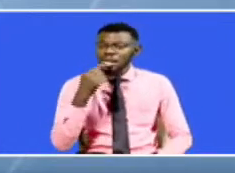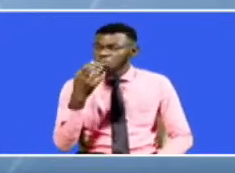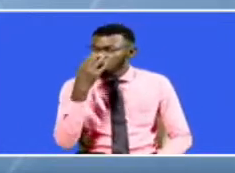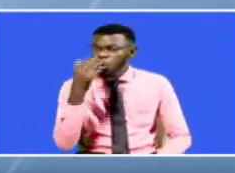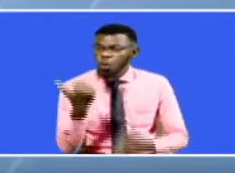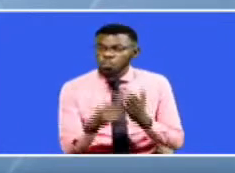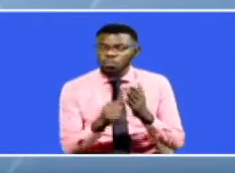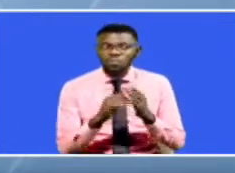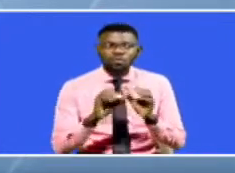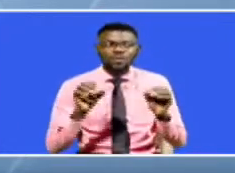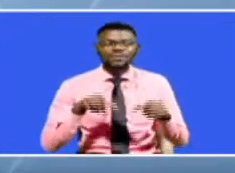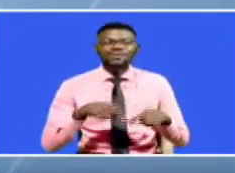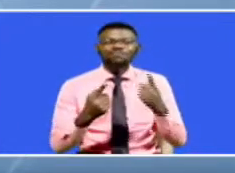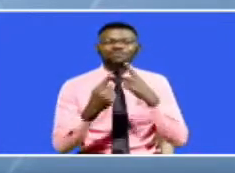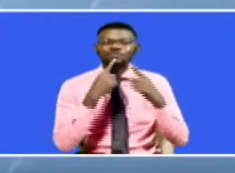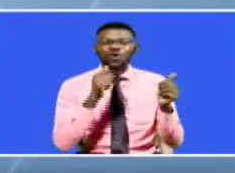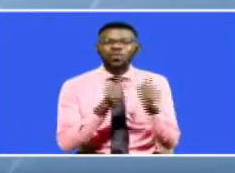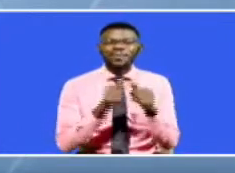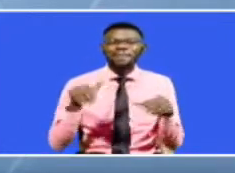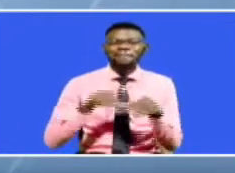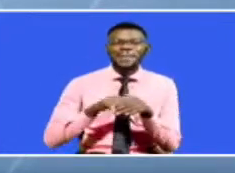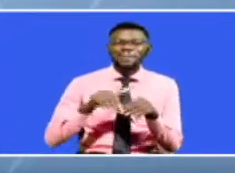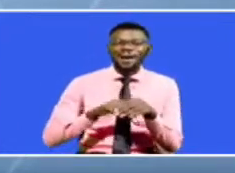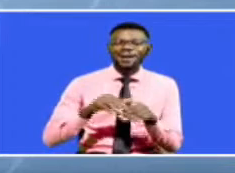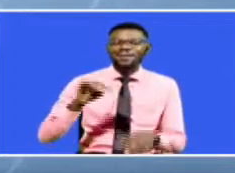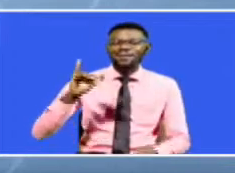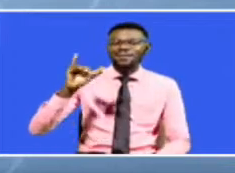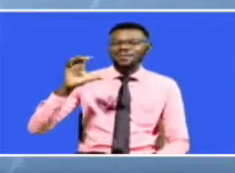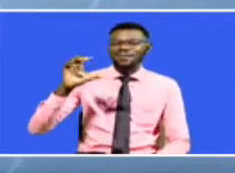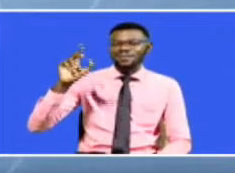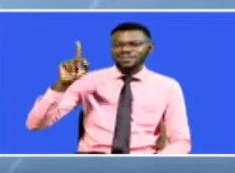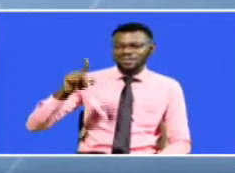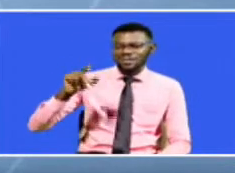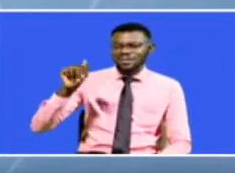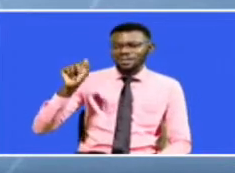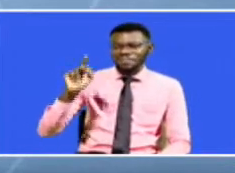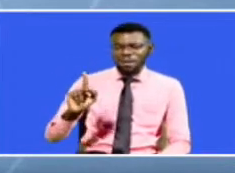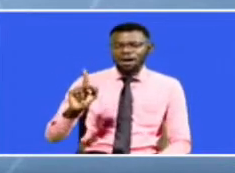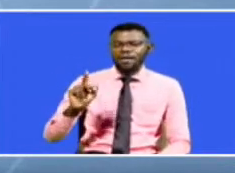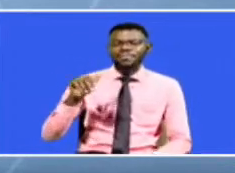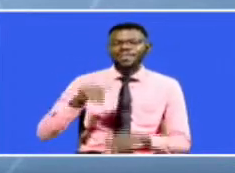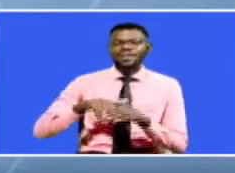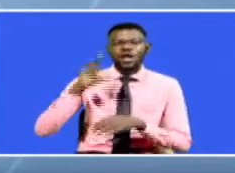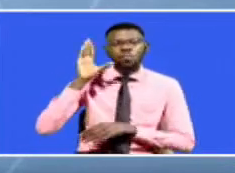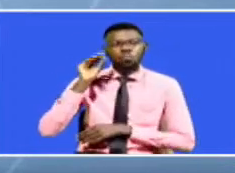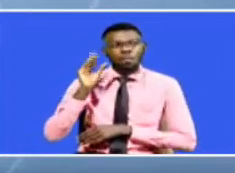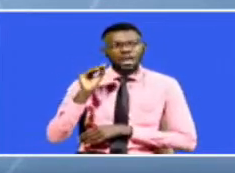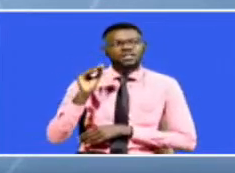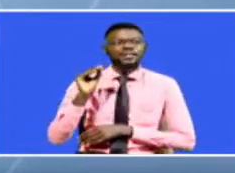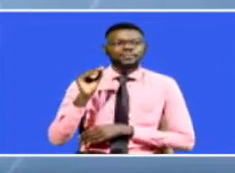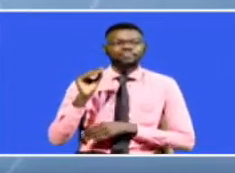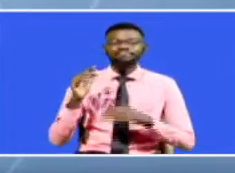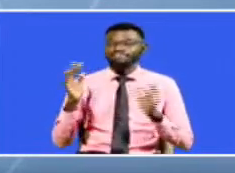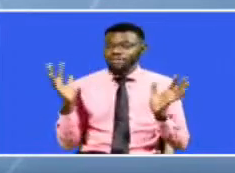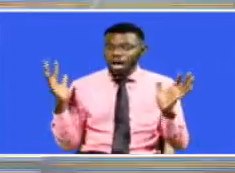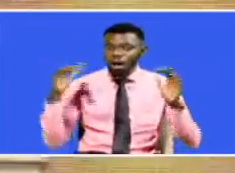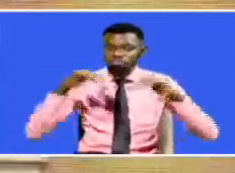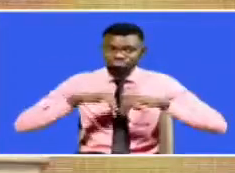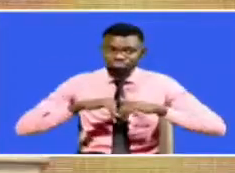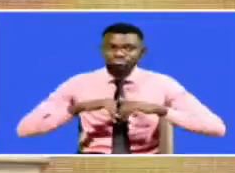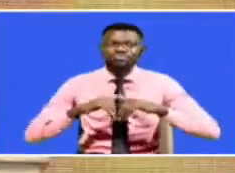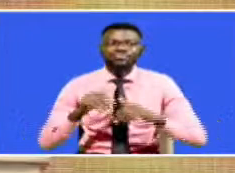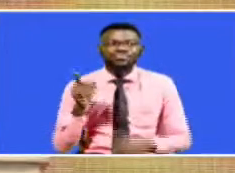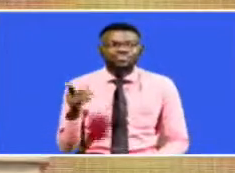the Institute of Certified Public Accountants of Kenya, ISPAC, in Mombasa during their 40th annual seminar.